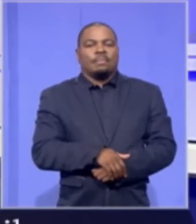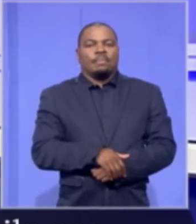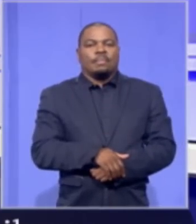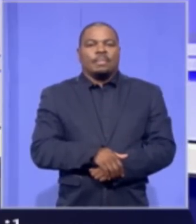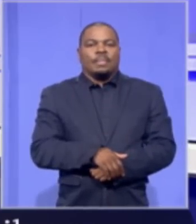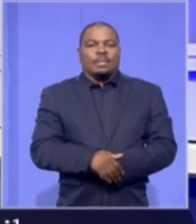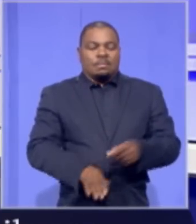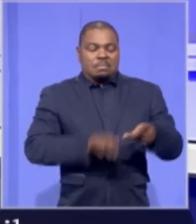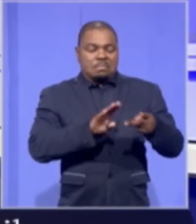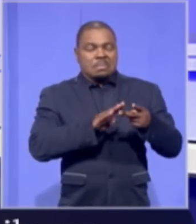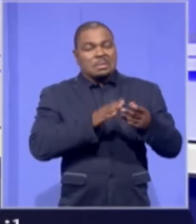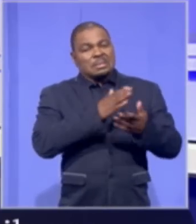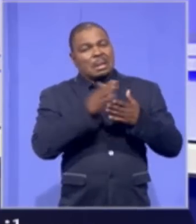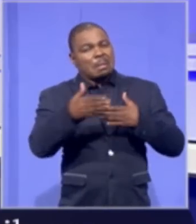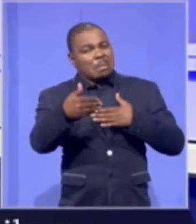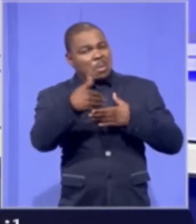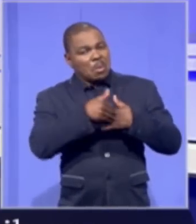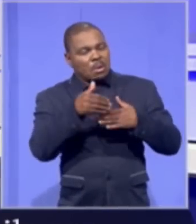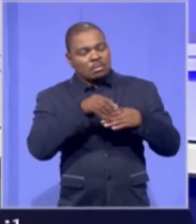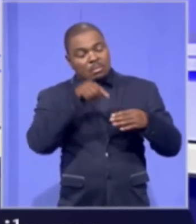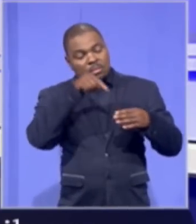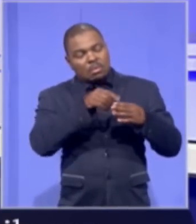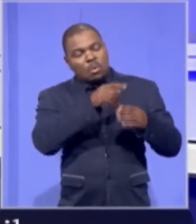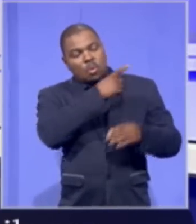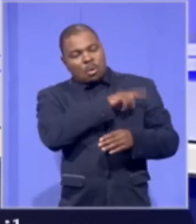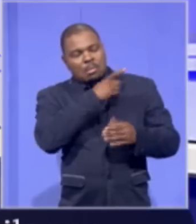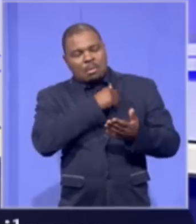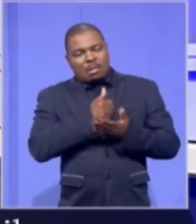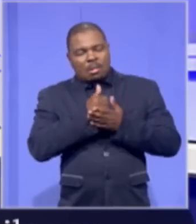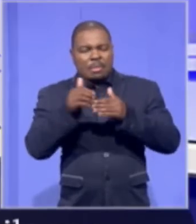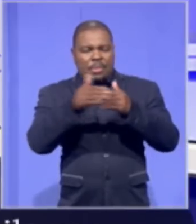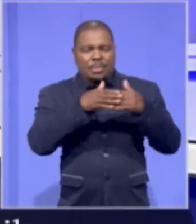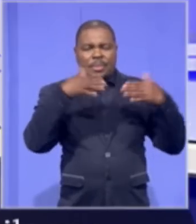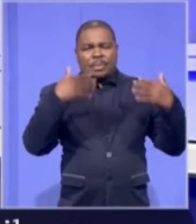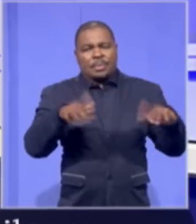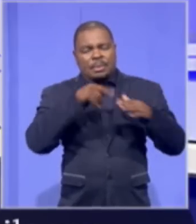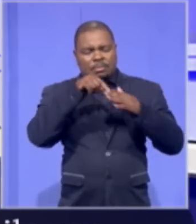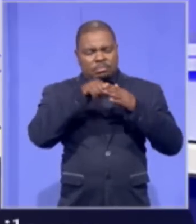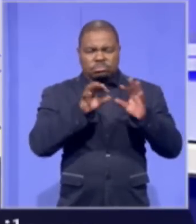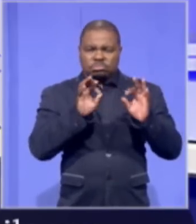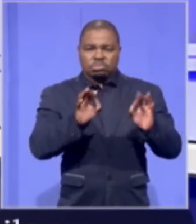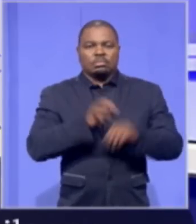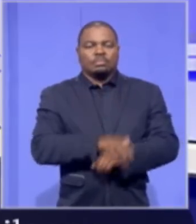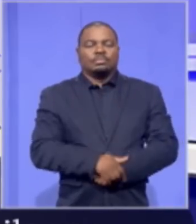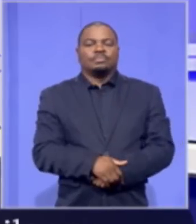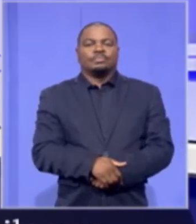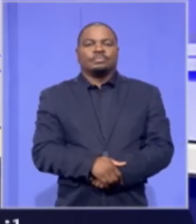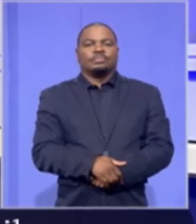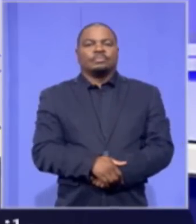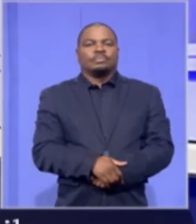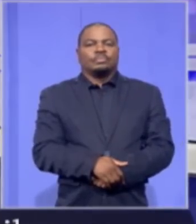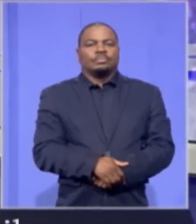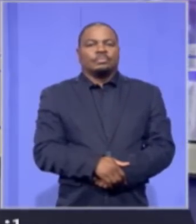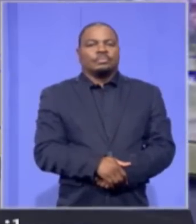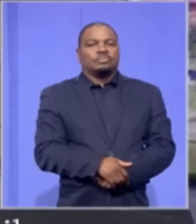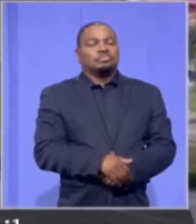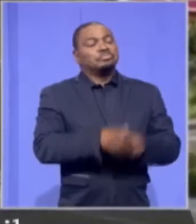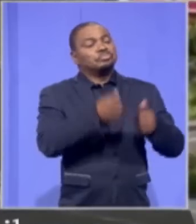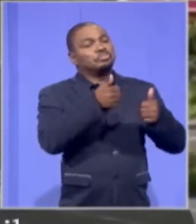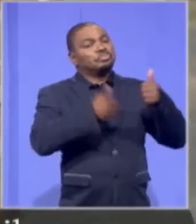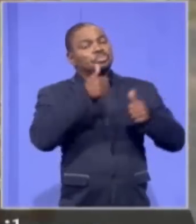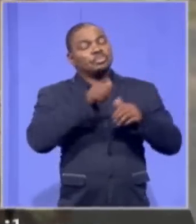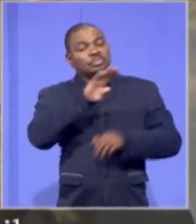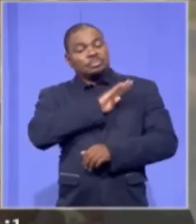Congo. Bao ba gobetšego ba tla hwetša tlhokomelo ya kalafo ya maemo a godimo. Bahlankedi phetiši